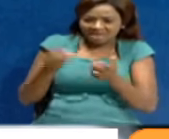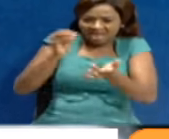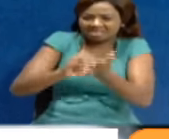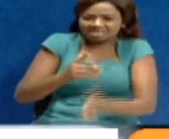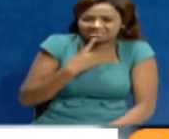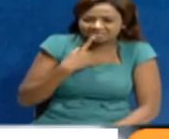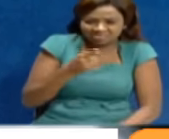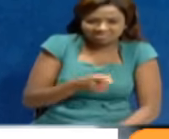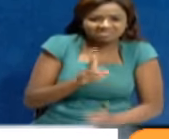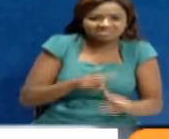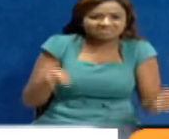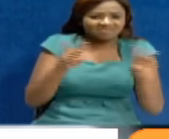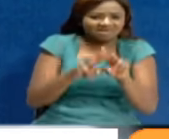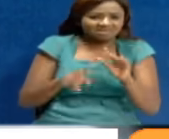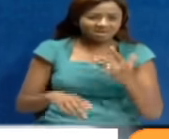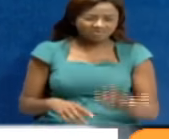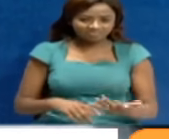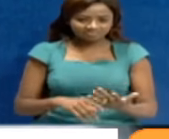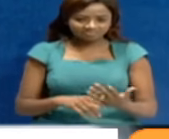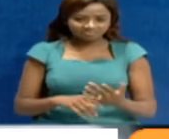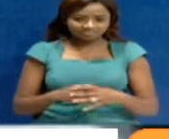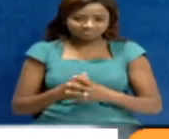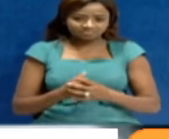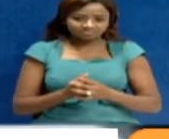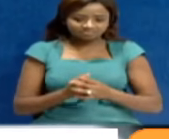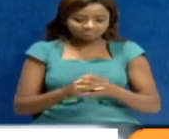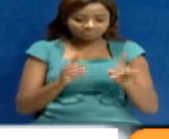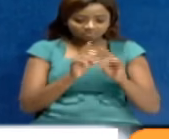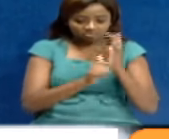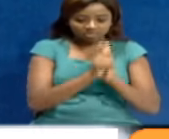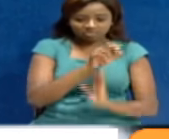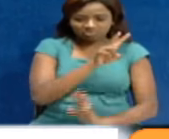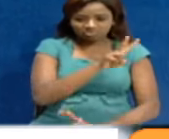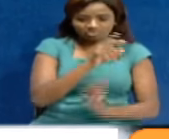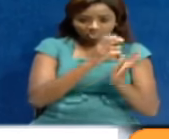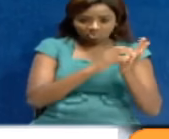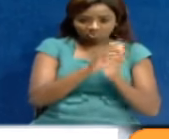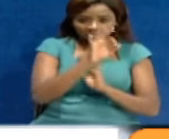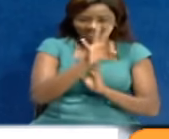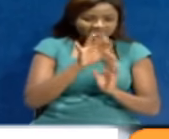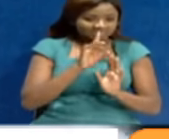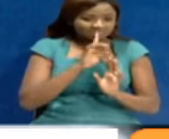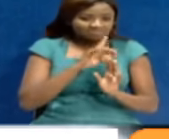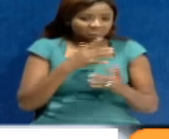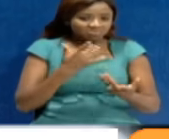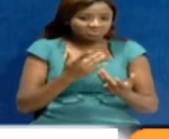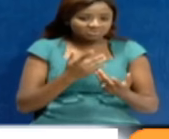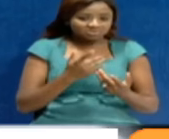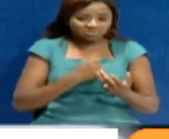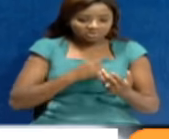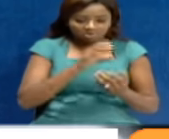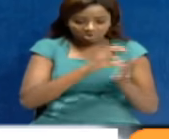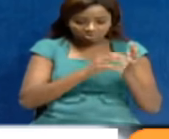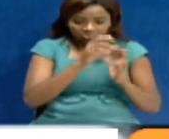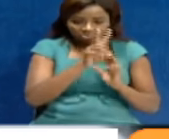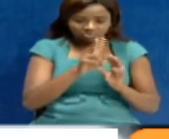see? And Article 2, Clause 4, I think it's clause 3, it's very clear that nothing can be, clause 2 says it's very